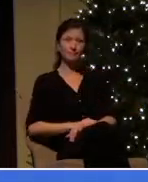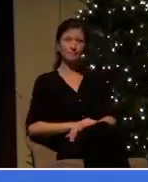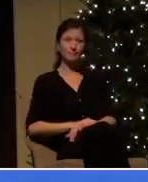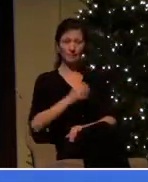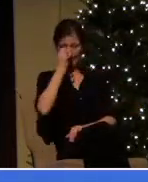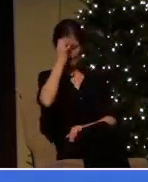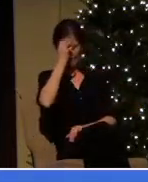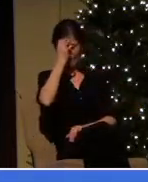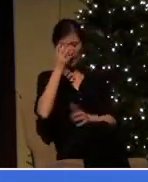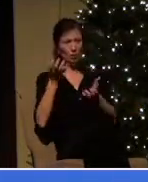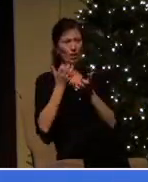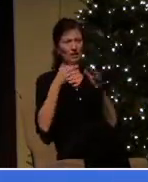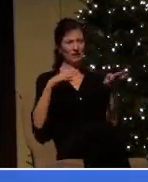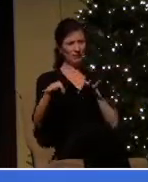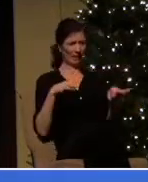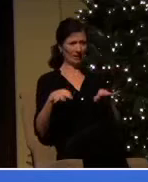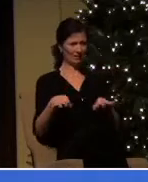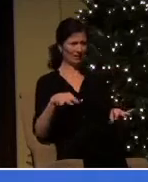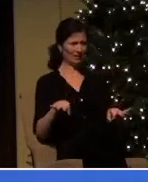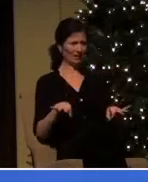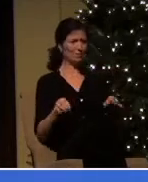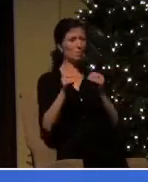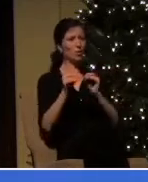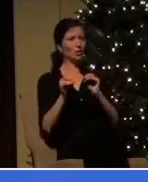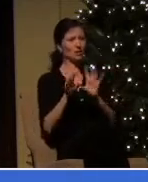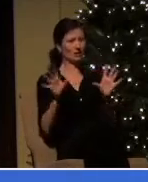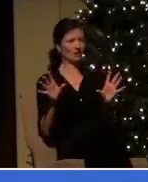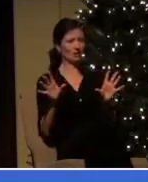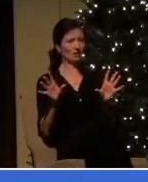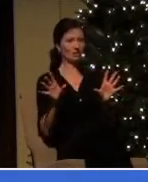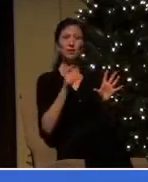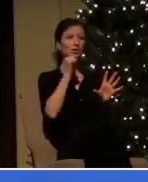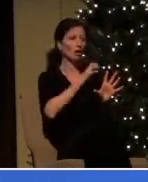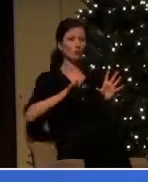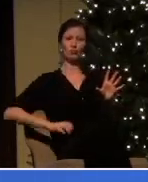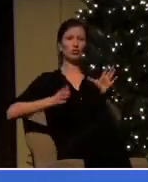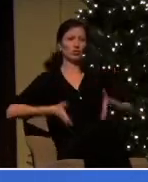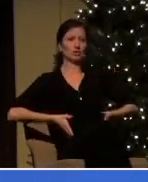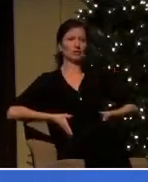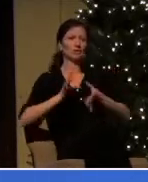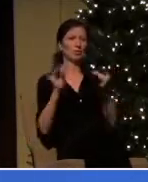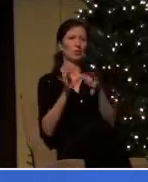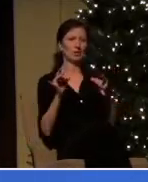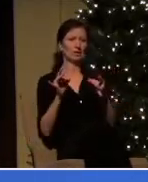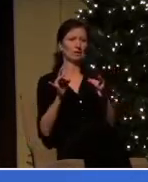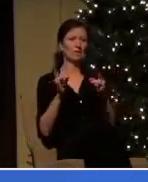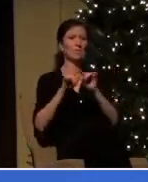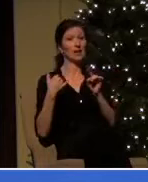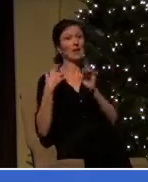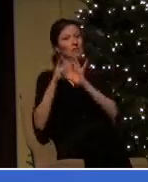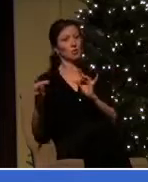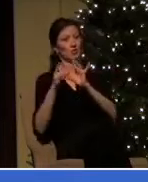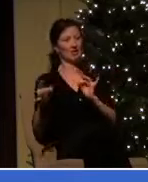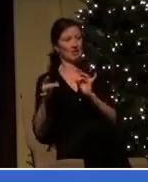read you a story. It's not a Christian story, it's secular, but it illustrates the point, and then I